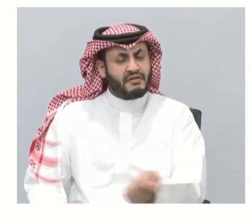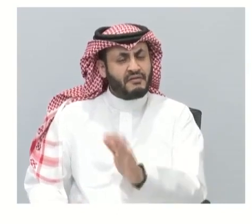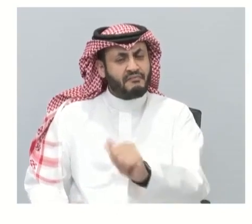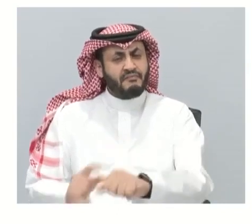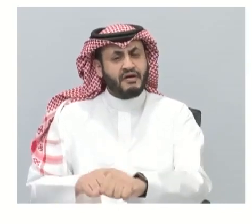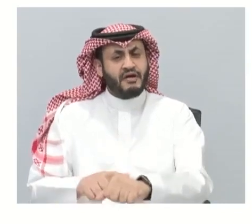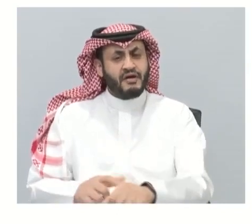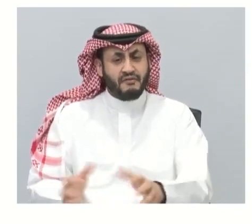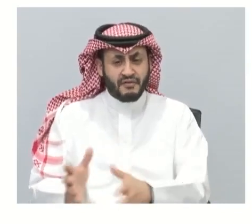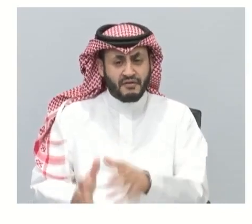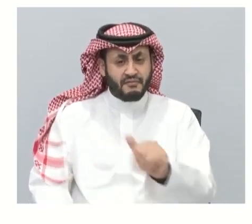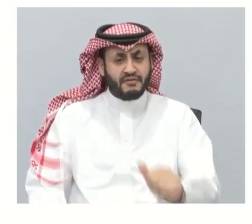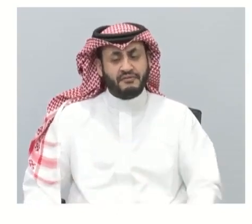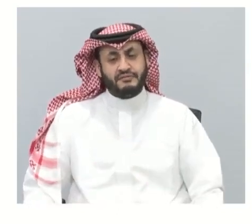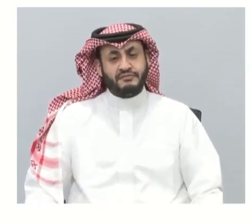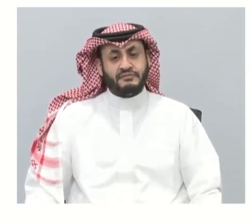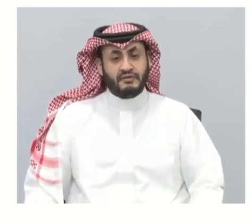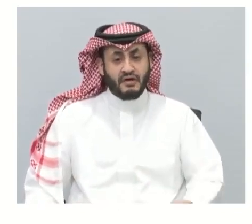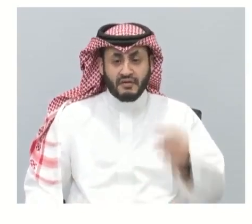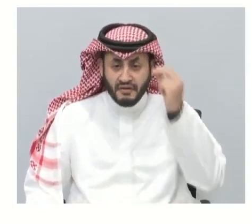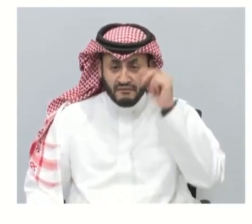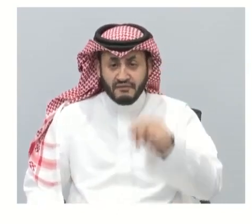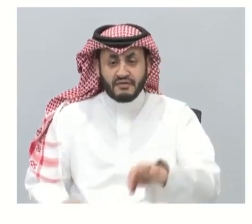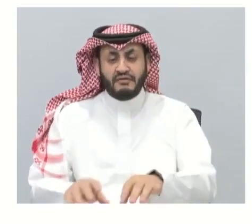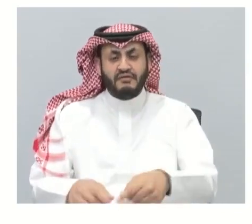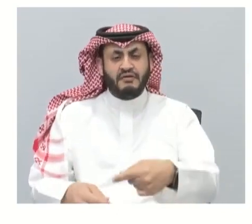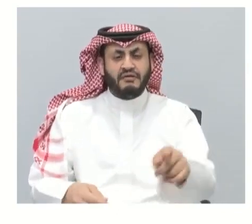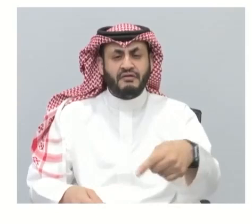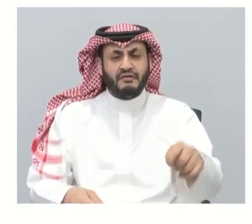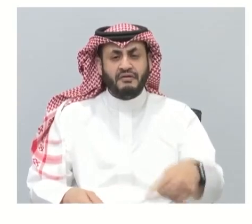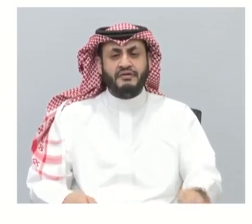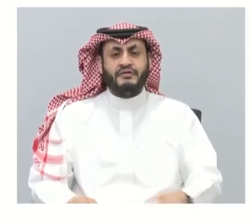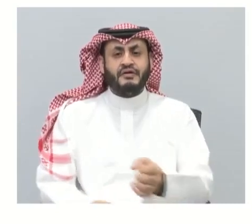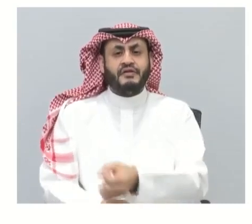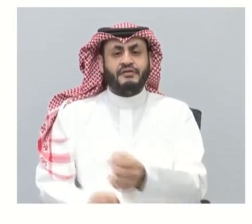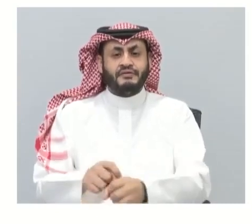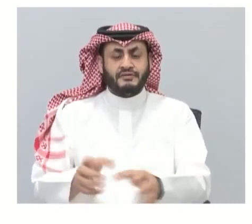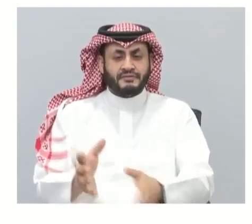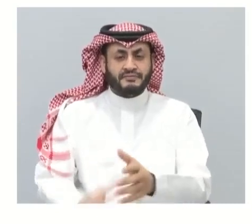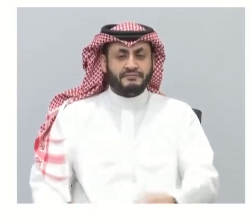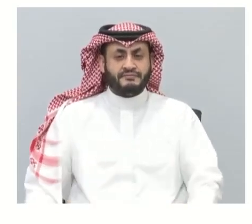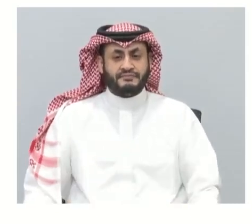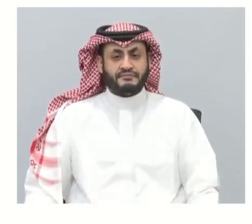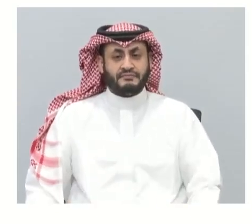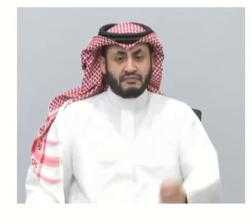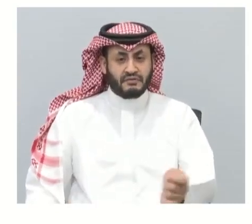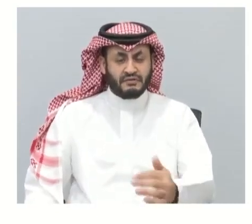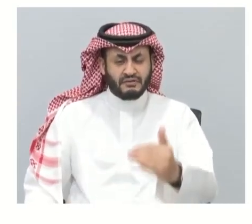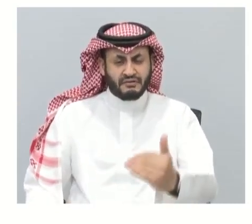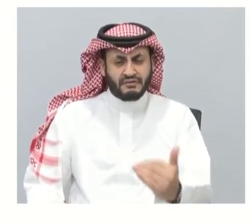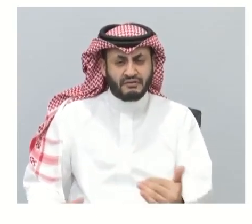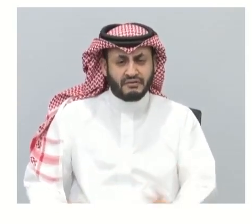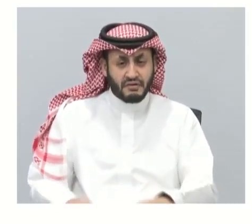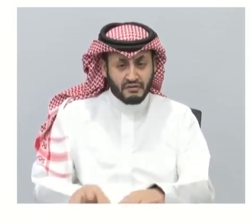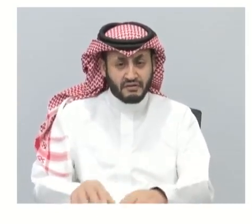hand. They sometimes rely on the computer to correct their grammar and spelling. I know my handwriting has suffered since